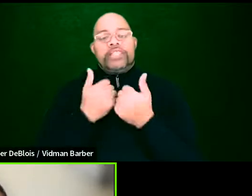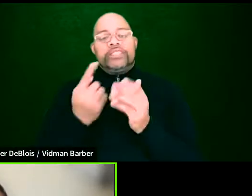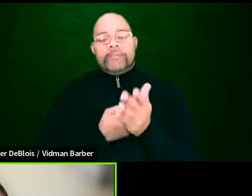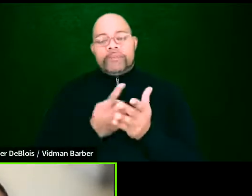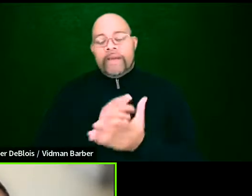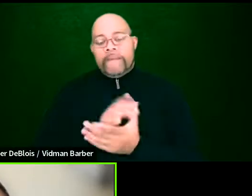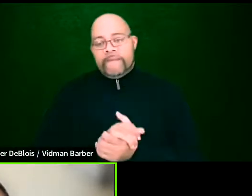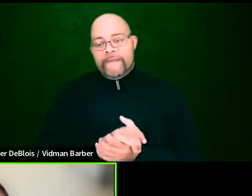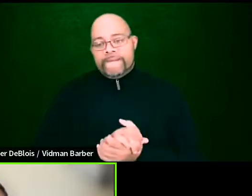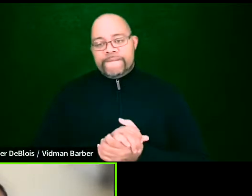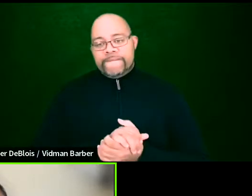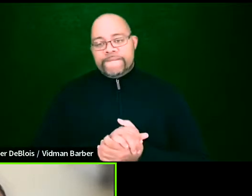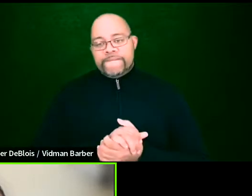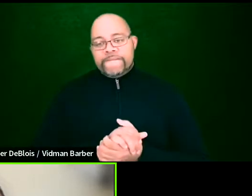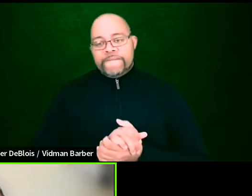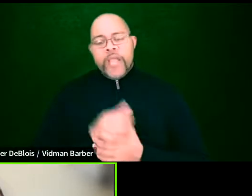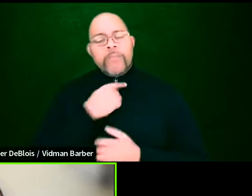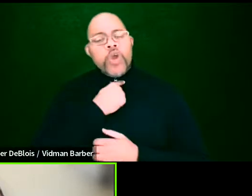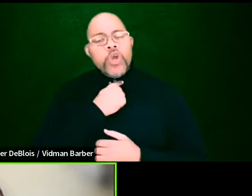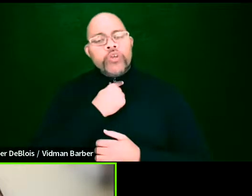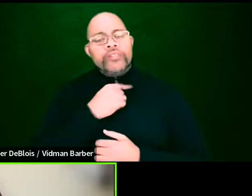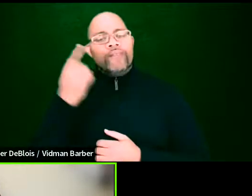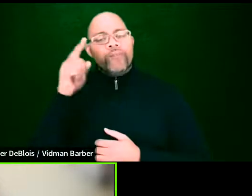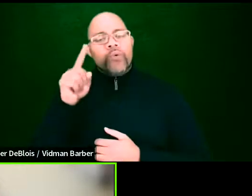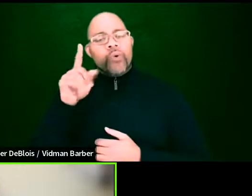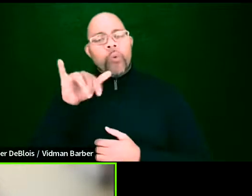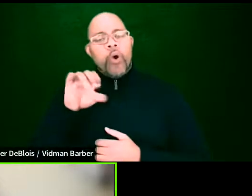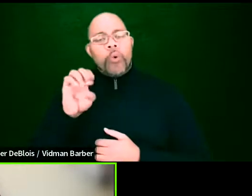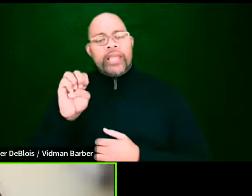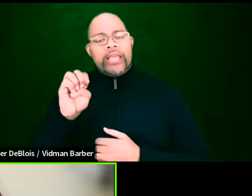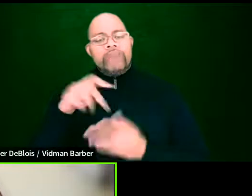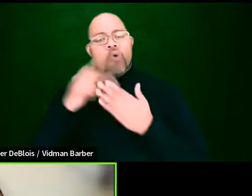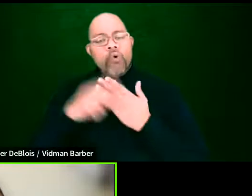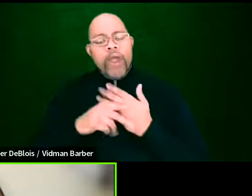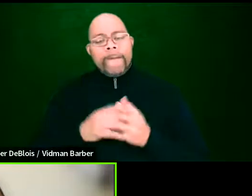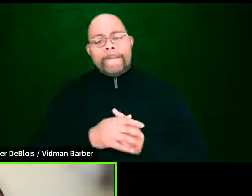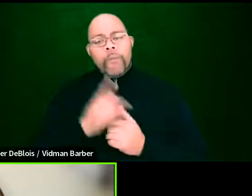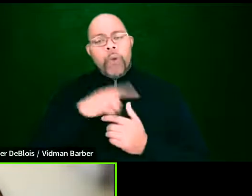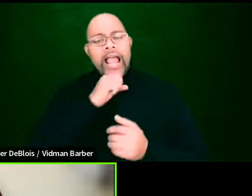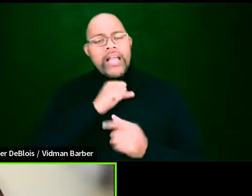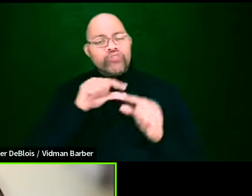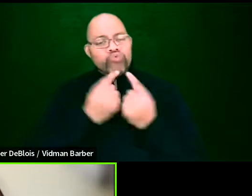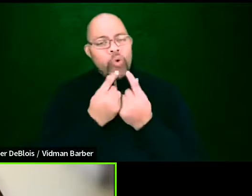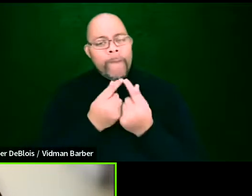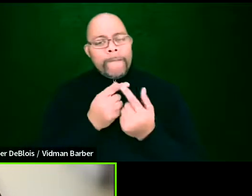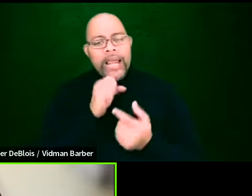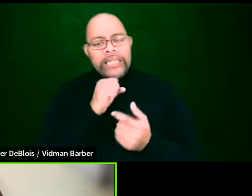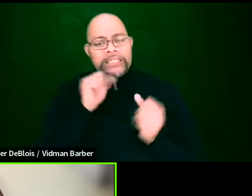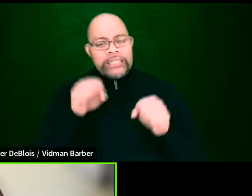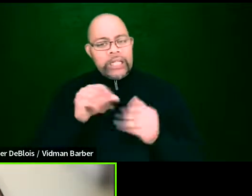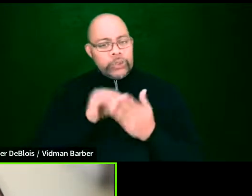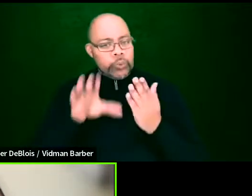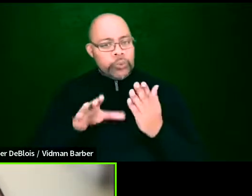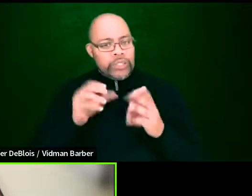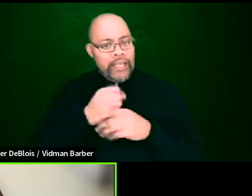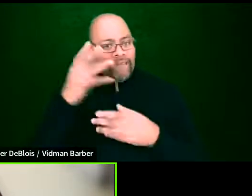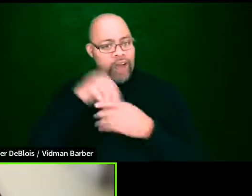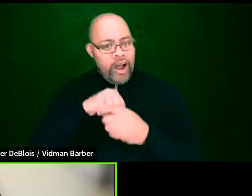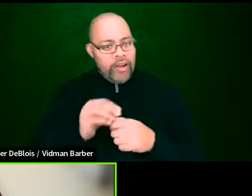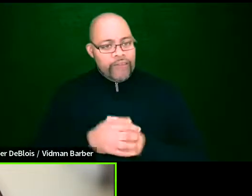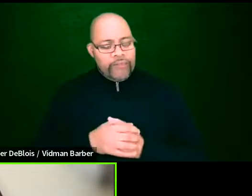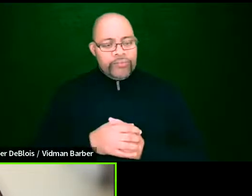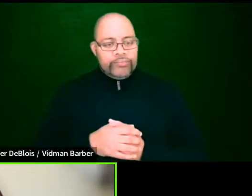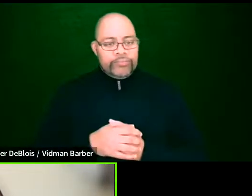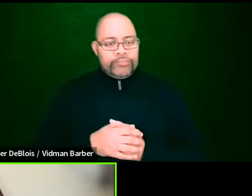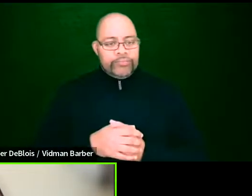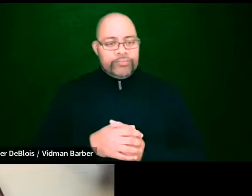sometimes. I was curious for the YOE program, what age group or what age can students get involved?